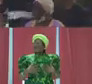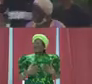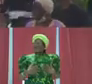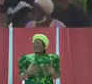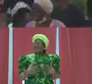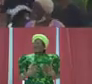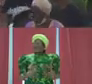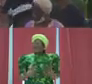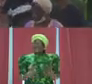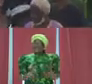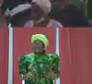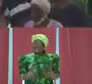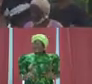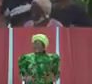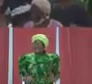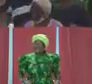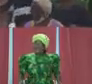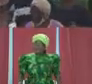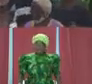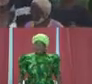successfully,